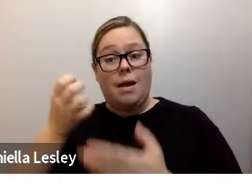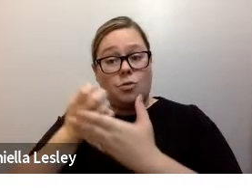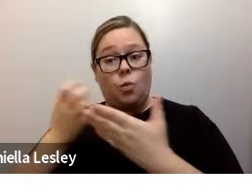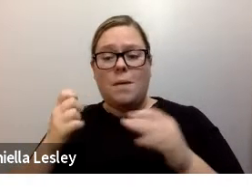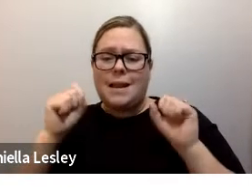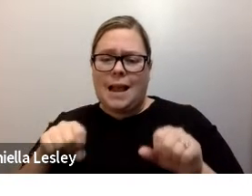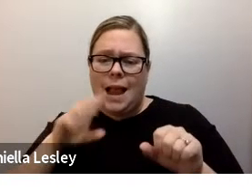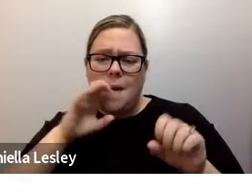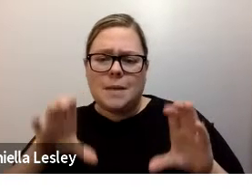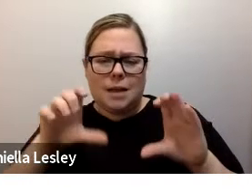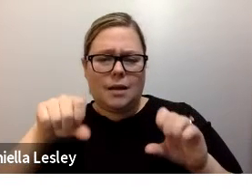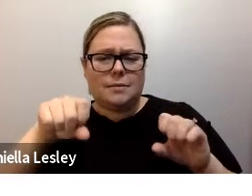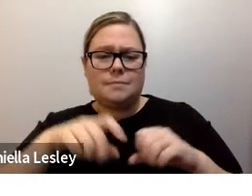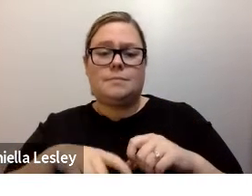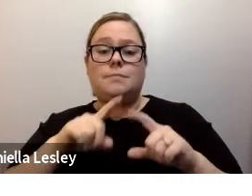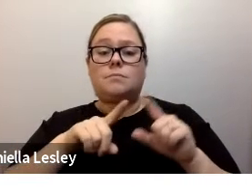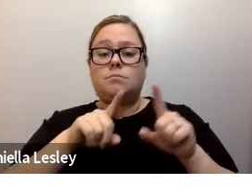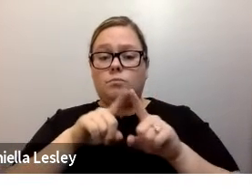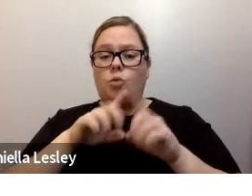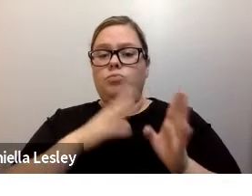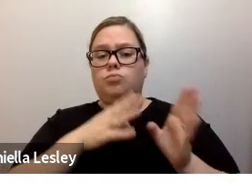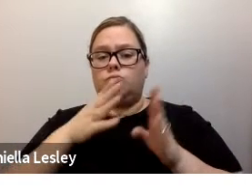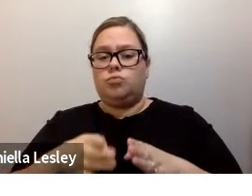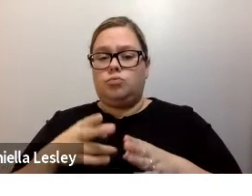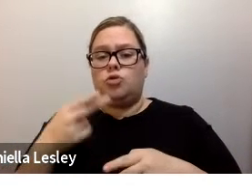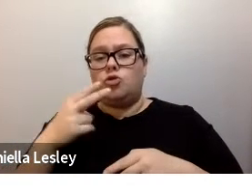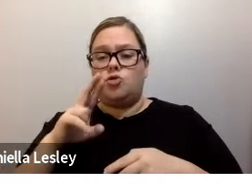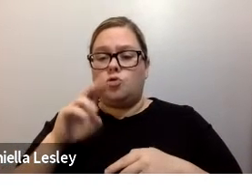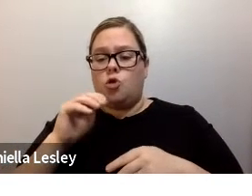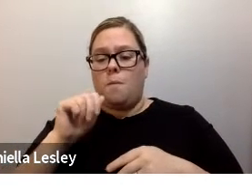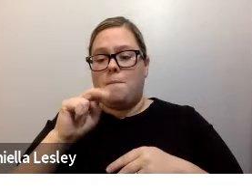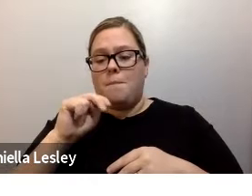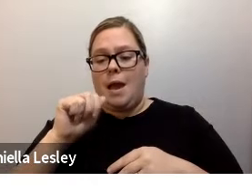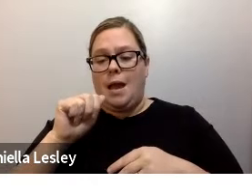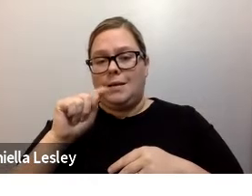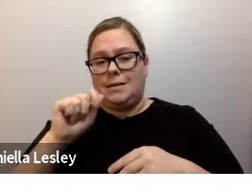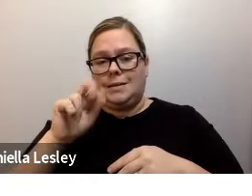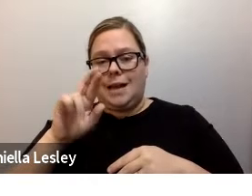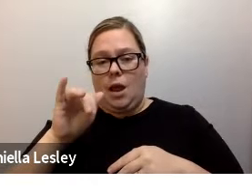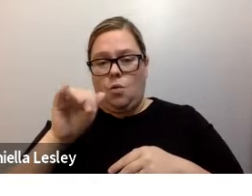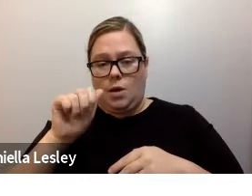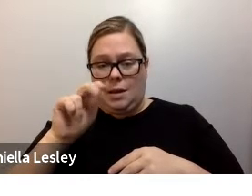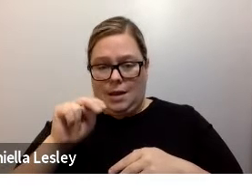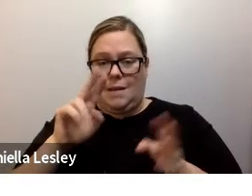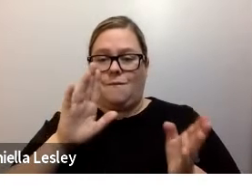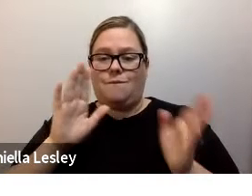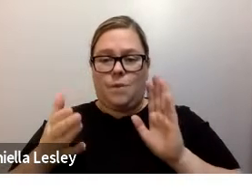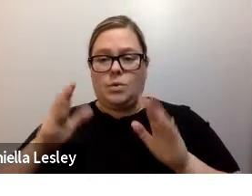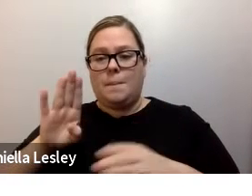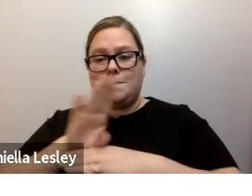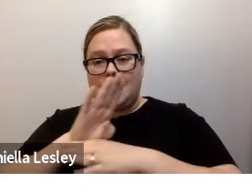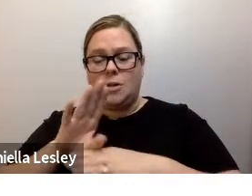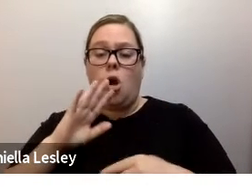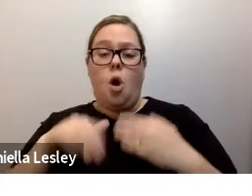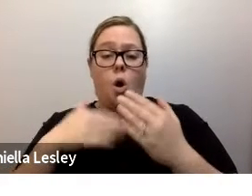There was also a theme of humanitarian versus business. They all expressed a huge value